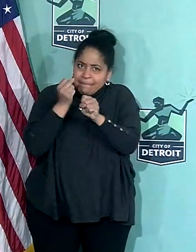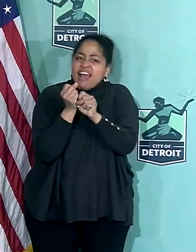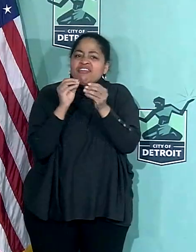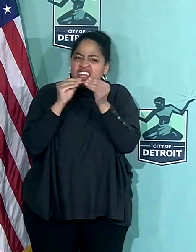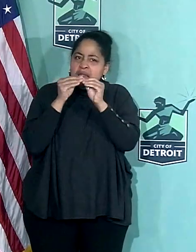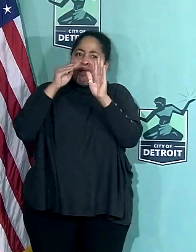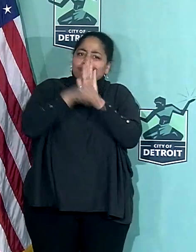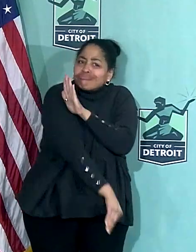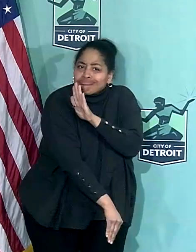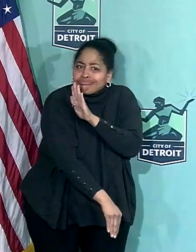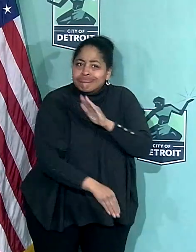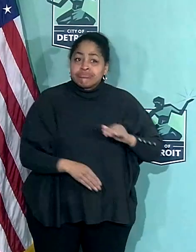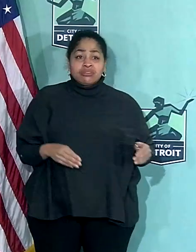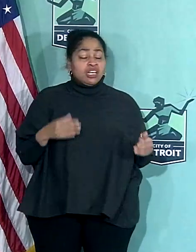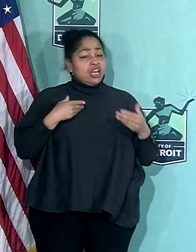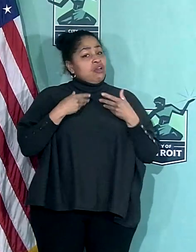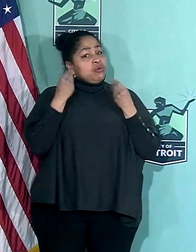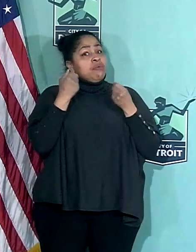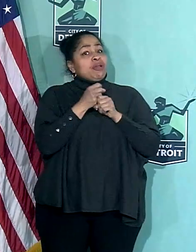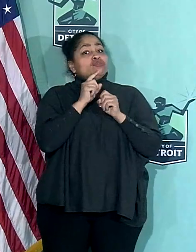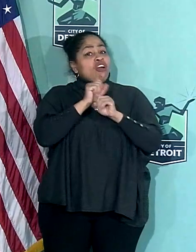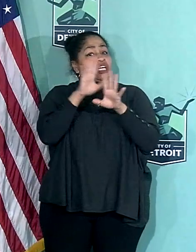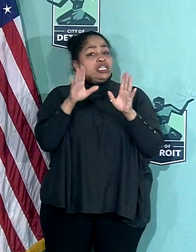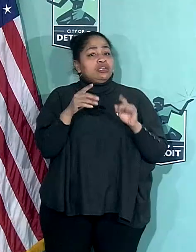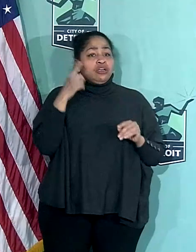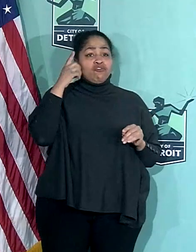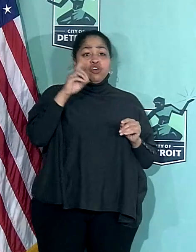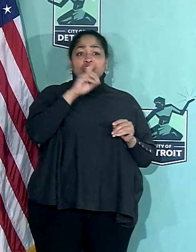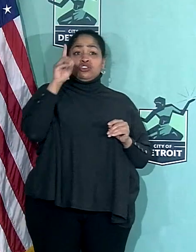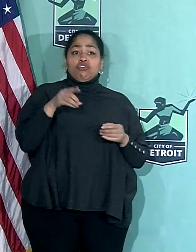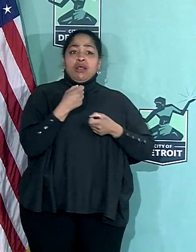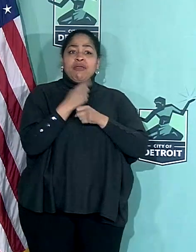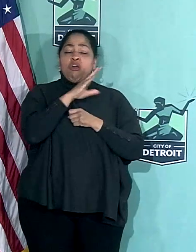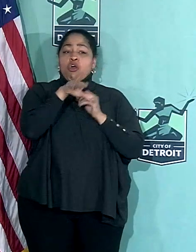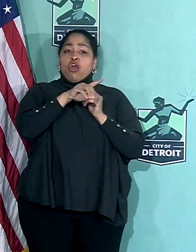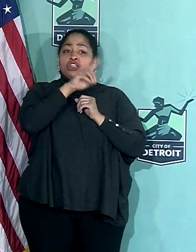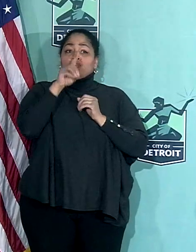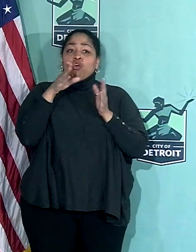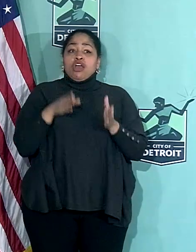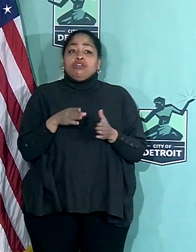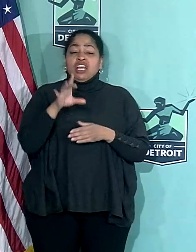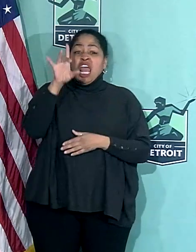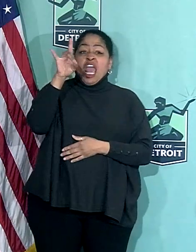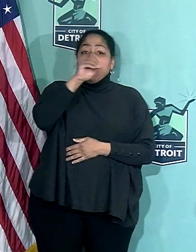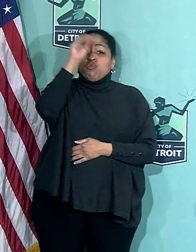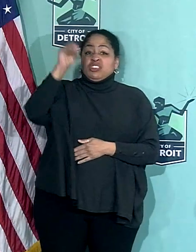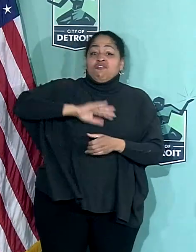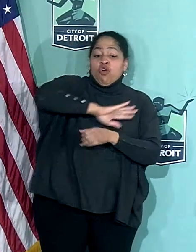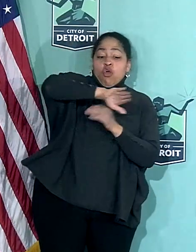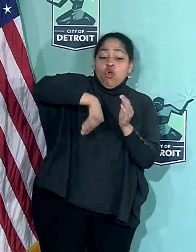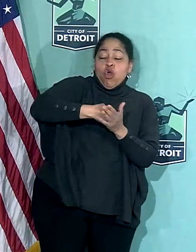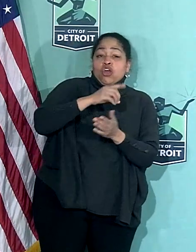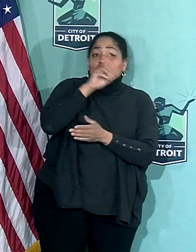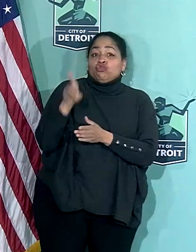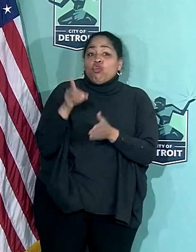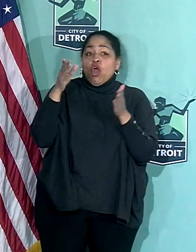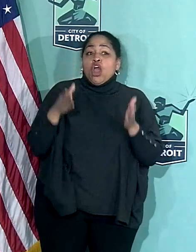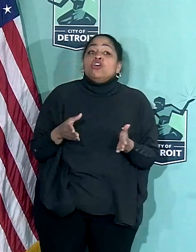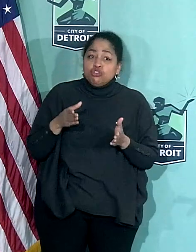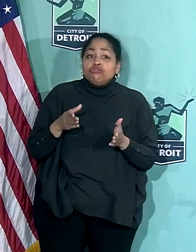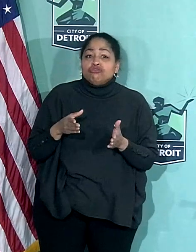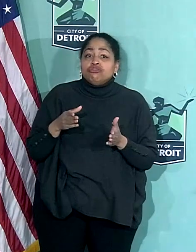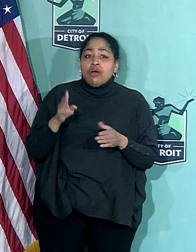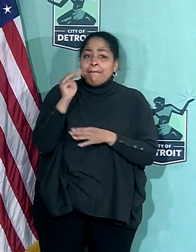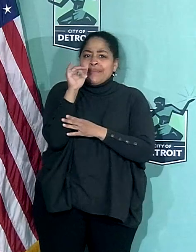the fairgrounds since May 1st, for all Detroiters, 8% of all Detroiters have tested positive at the fairgrounds from May